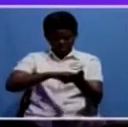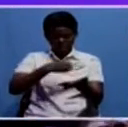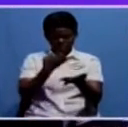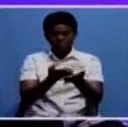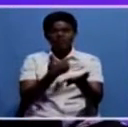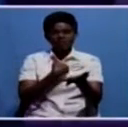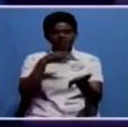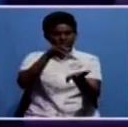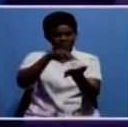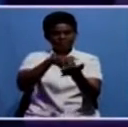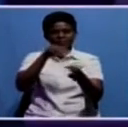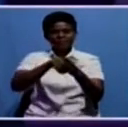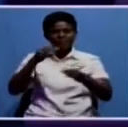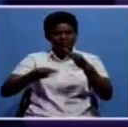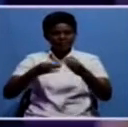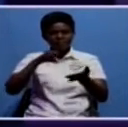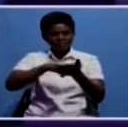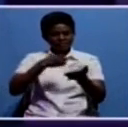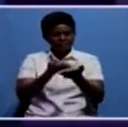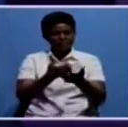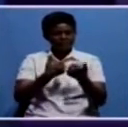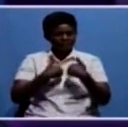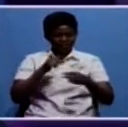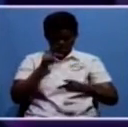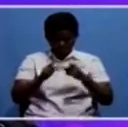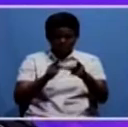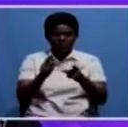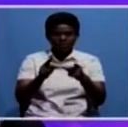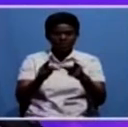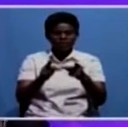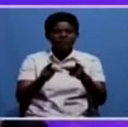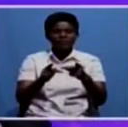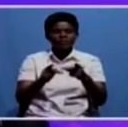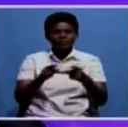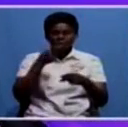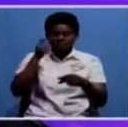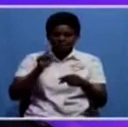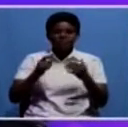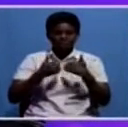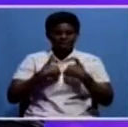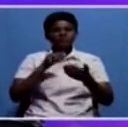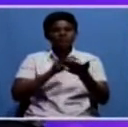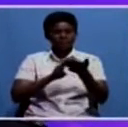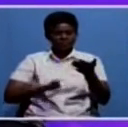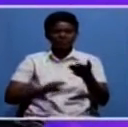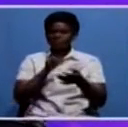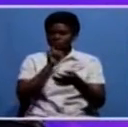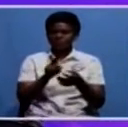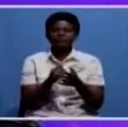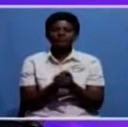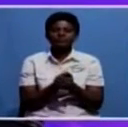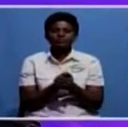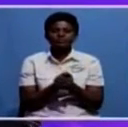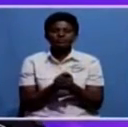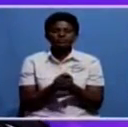have cases in the courts. There's evidence that these processes work, and we must have confidence in them. Two things